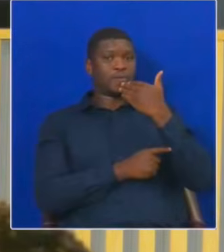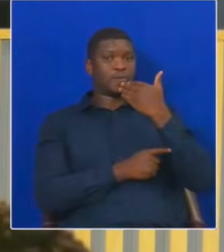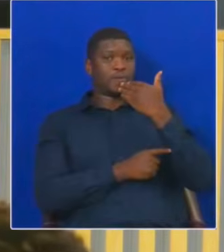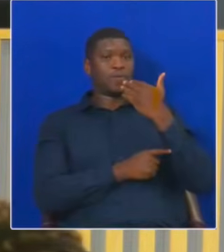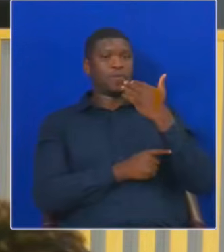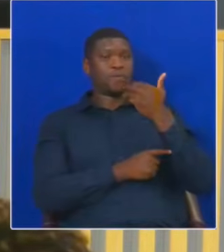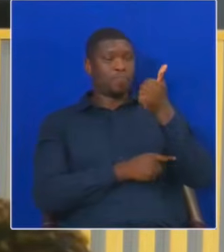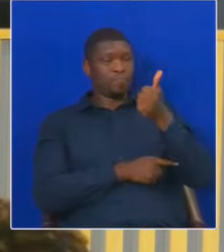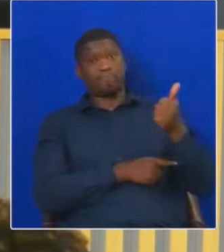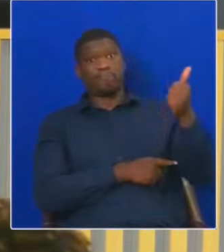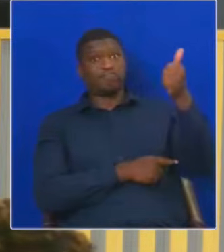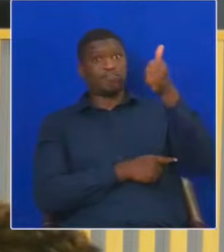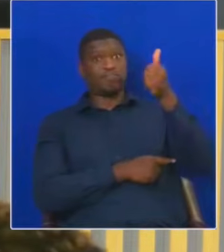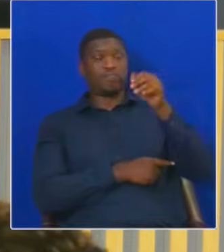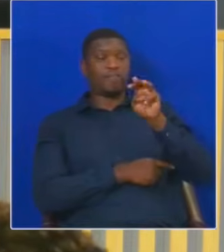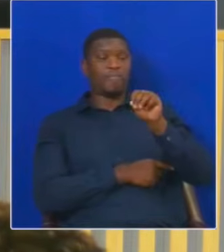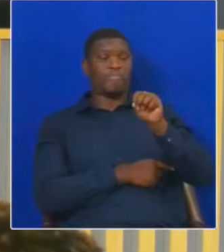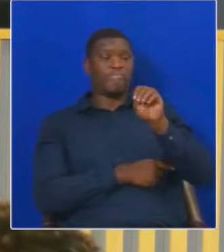who is the